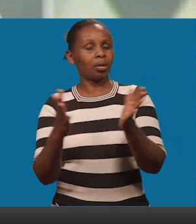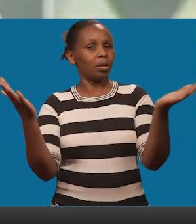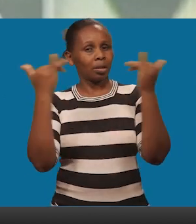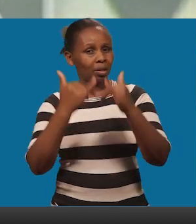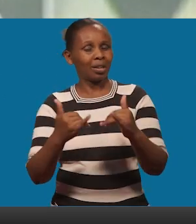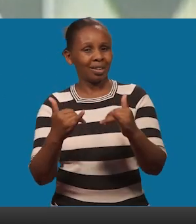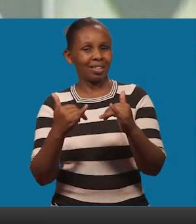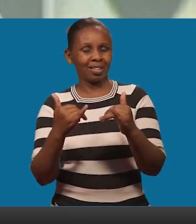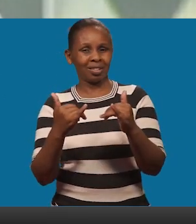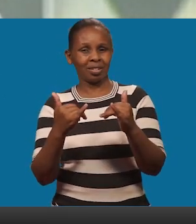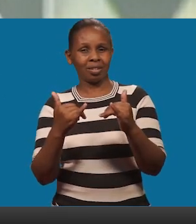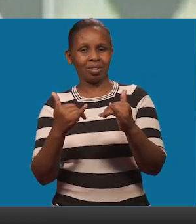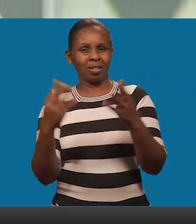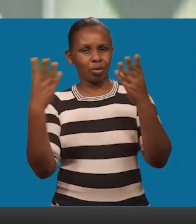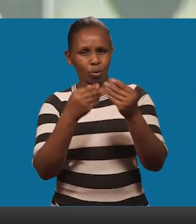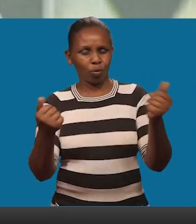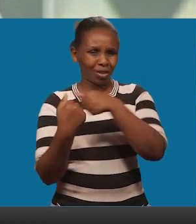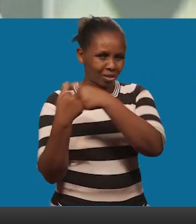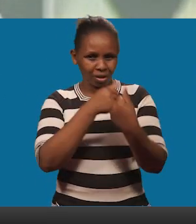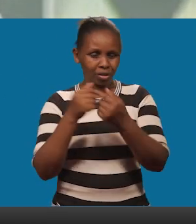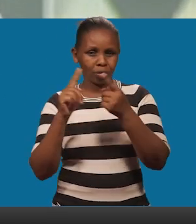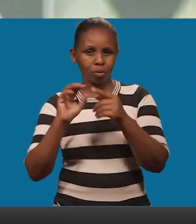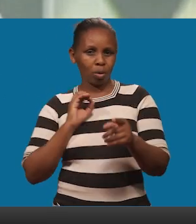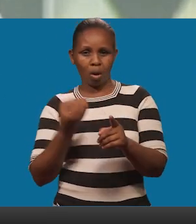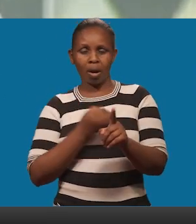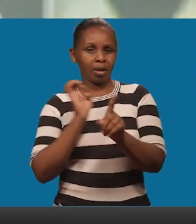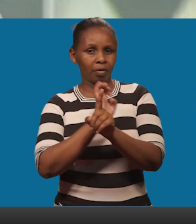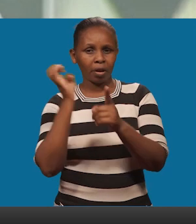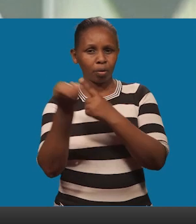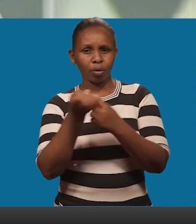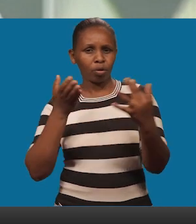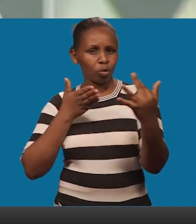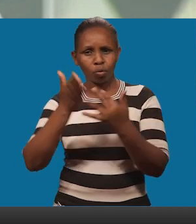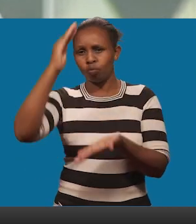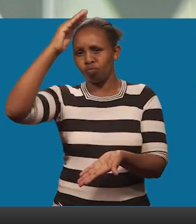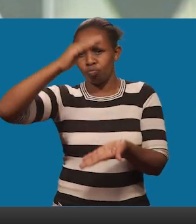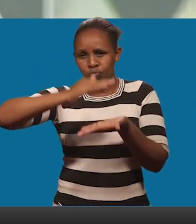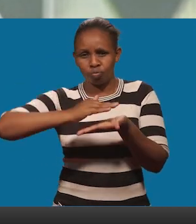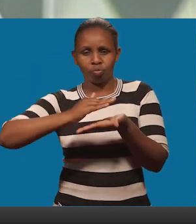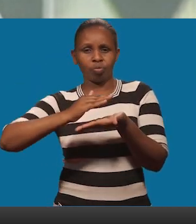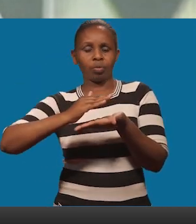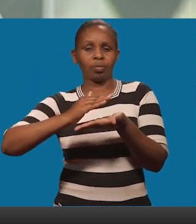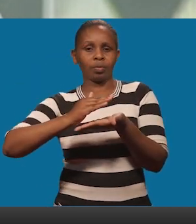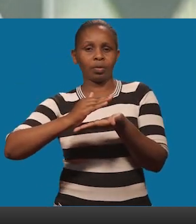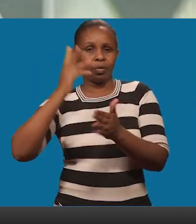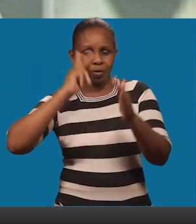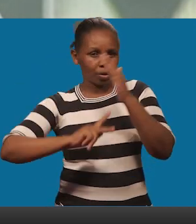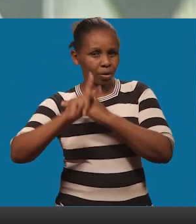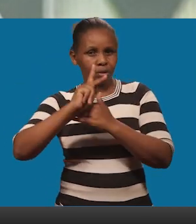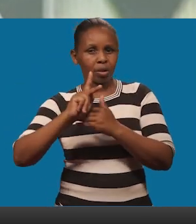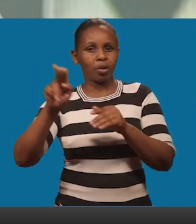mobility is among the innovative ways of solving challenges to our environment through reduction of carbon green